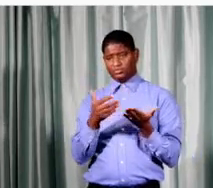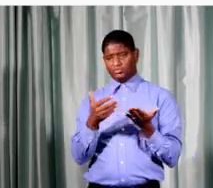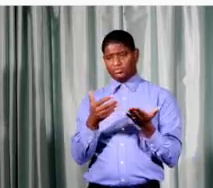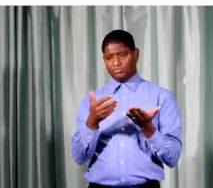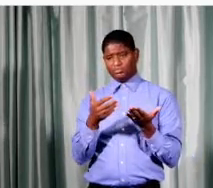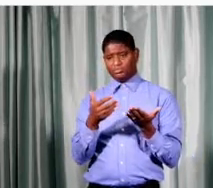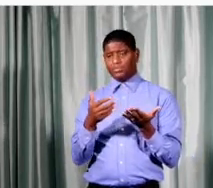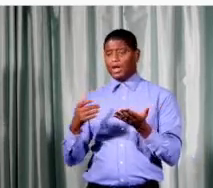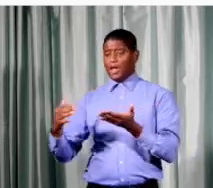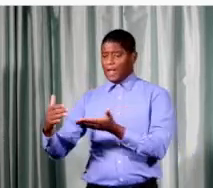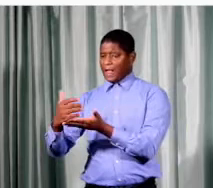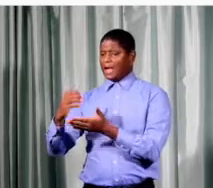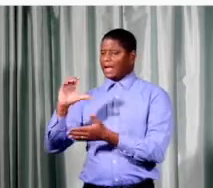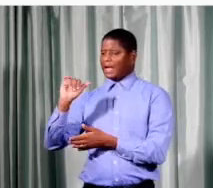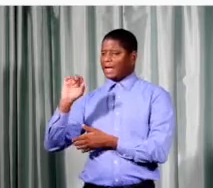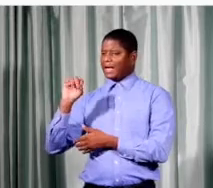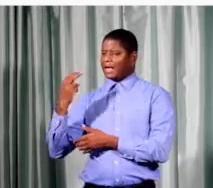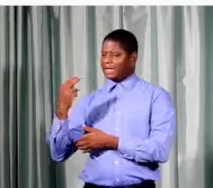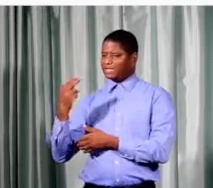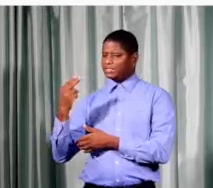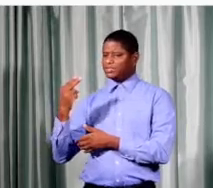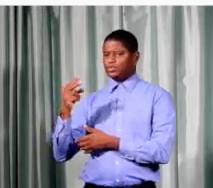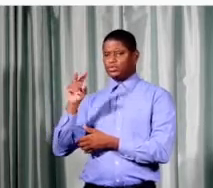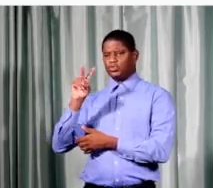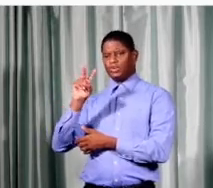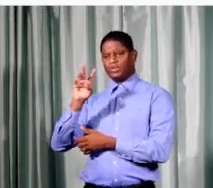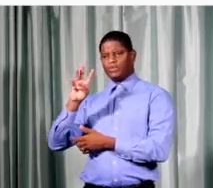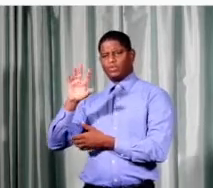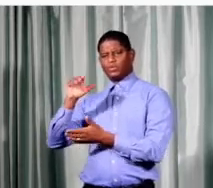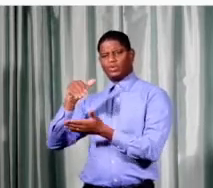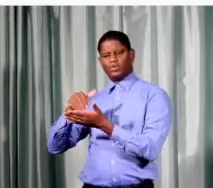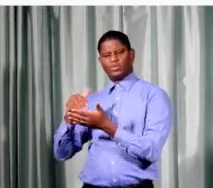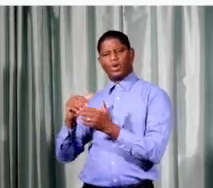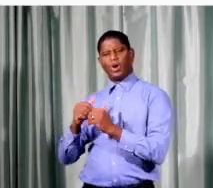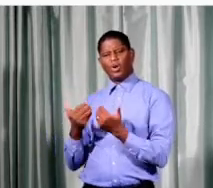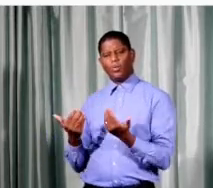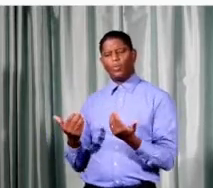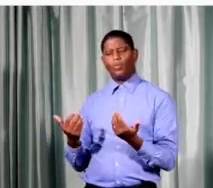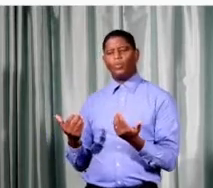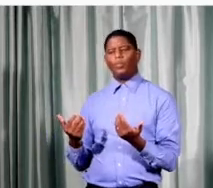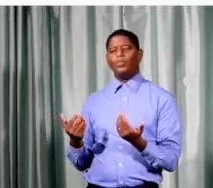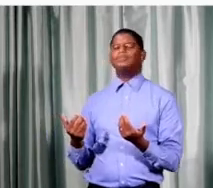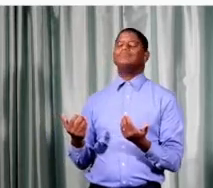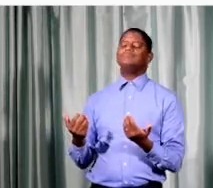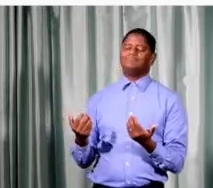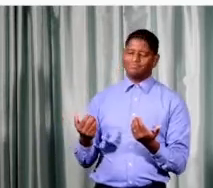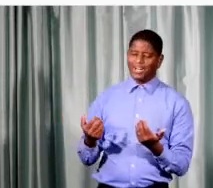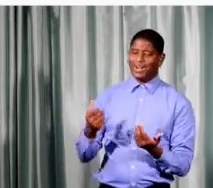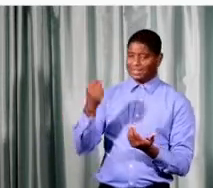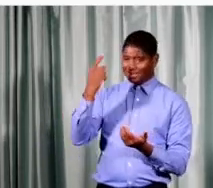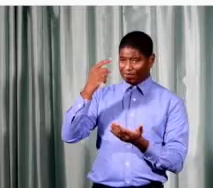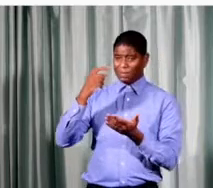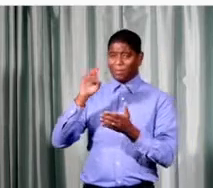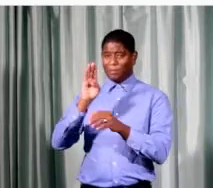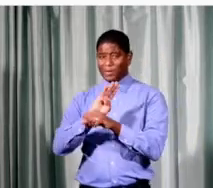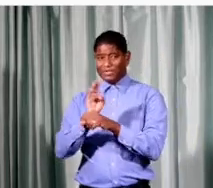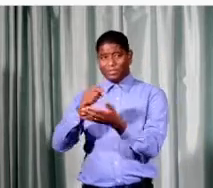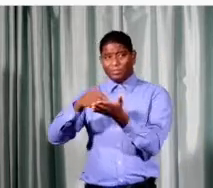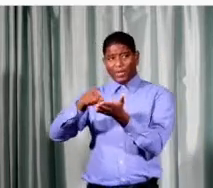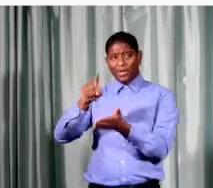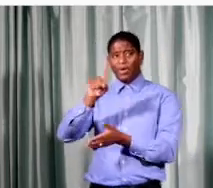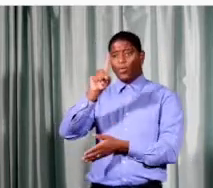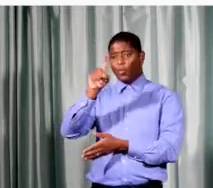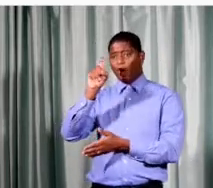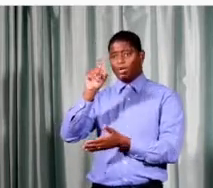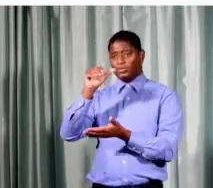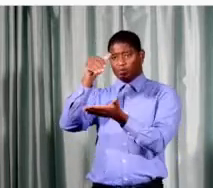$100,000. The only way that could happen is money had to come in from financing. And what the business did is I